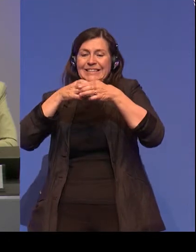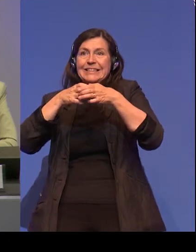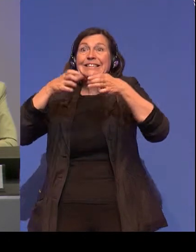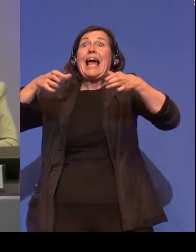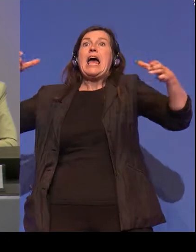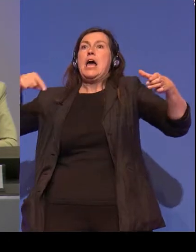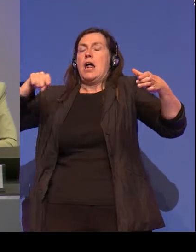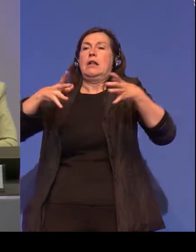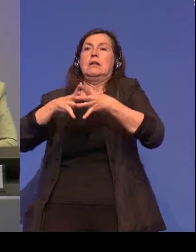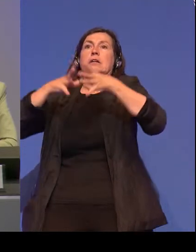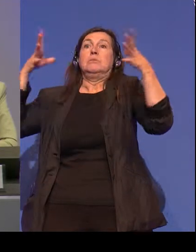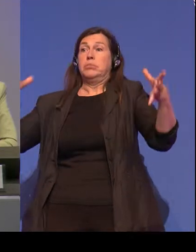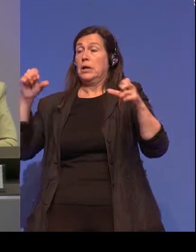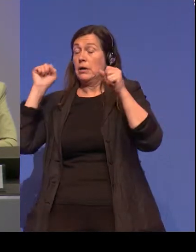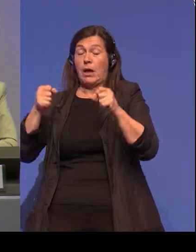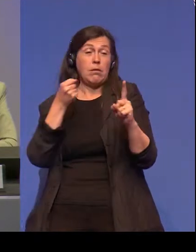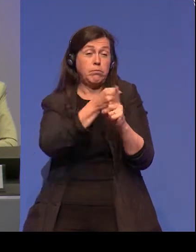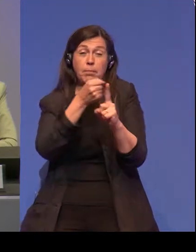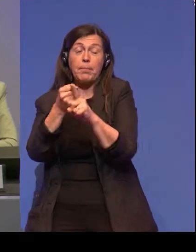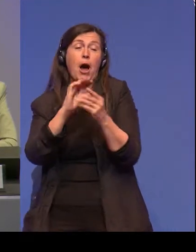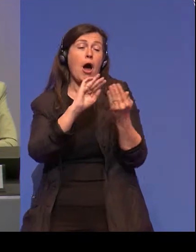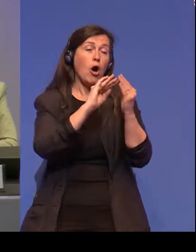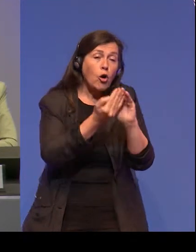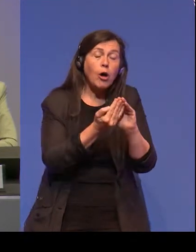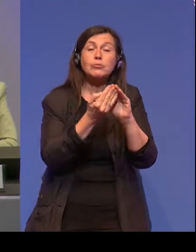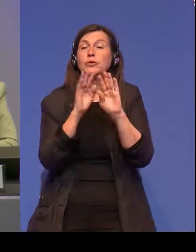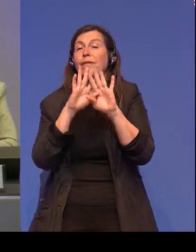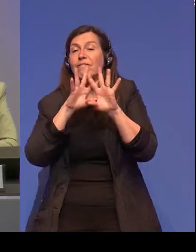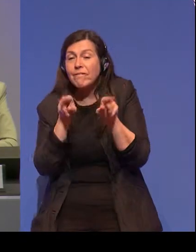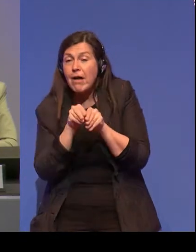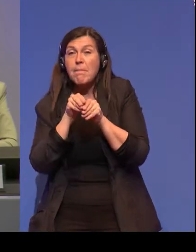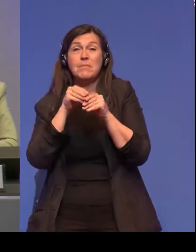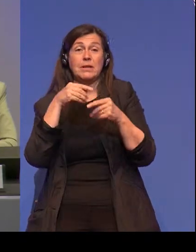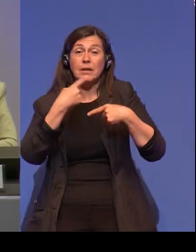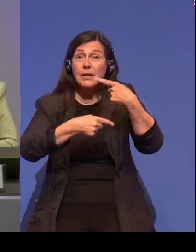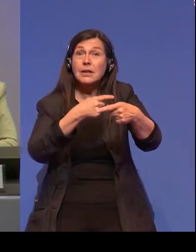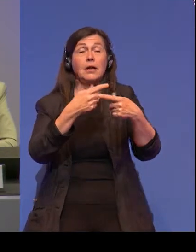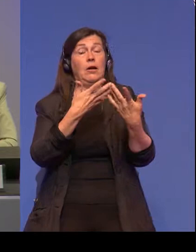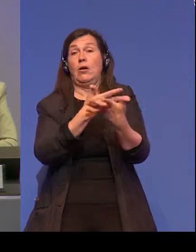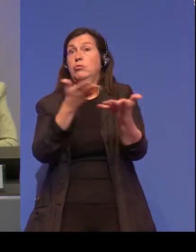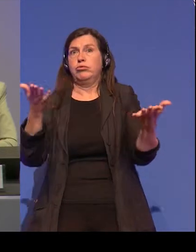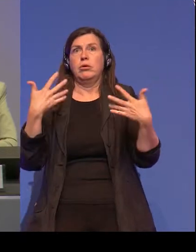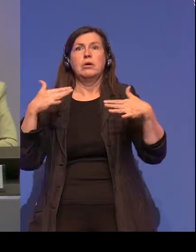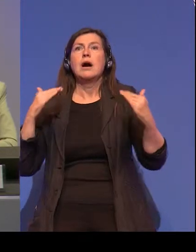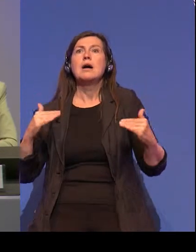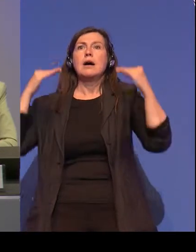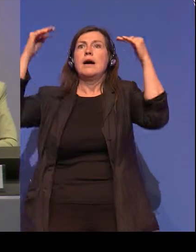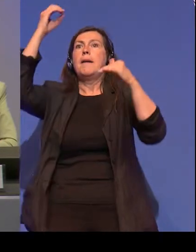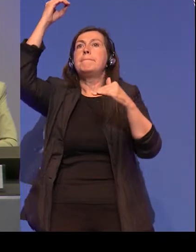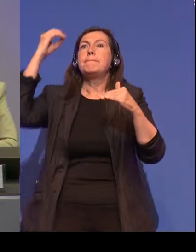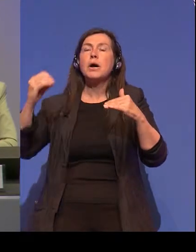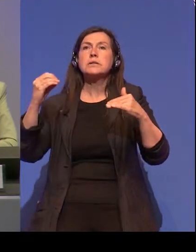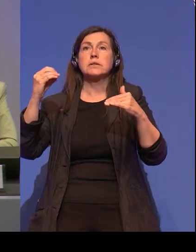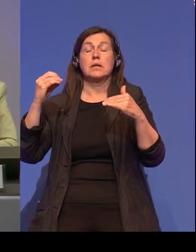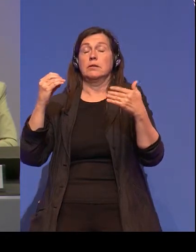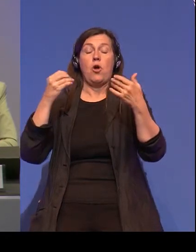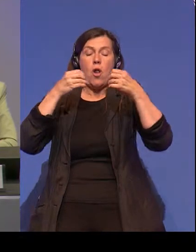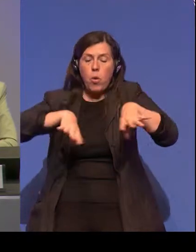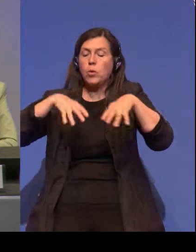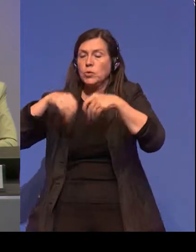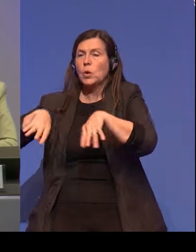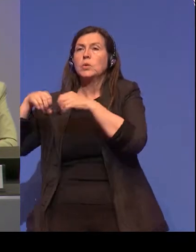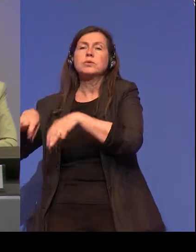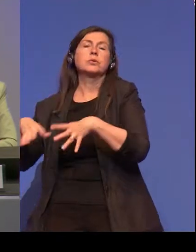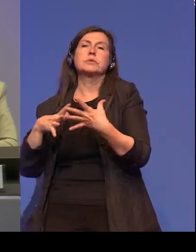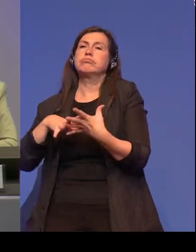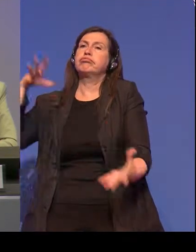predominantly affecting communities and households and continue a high percentage of all sorts of losses.